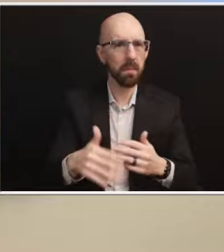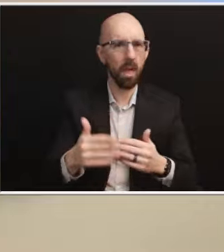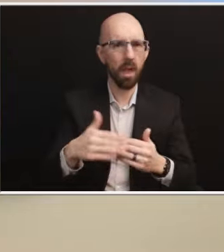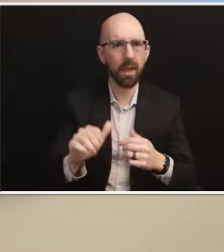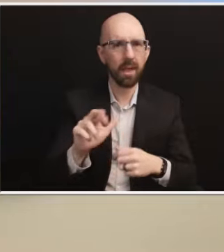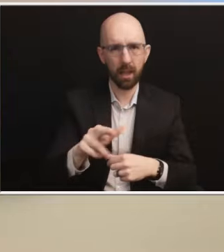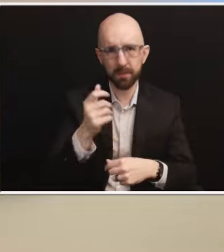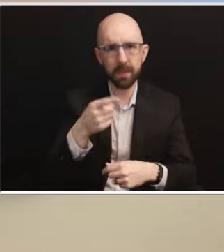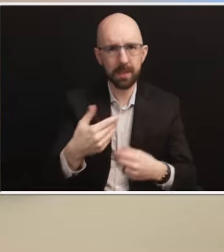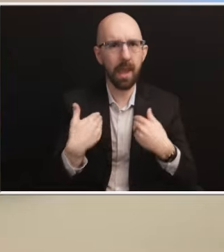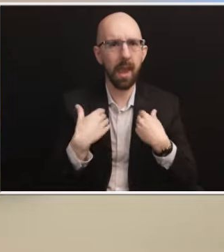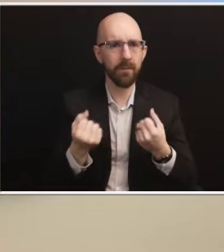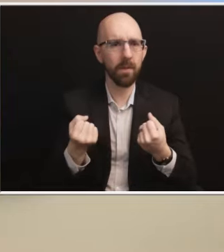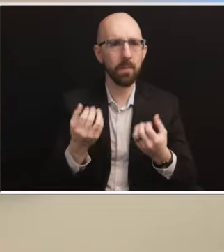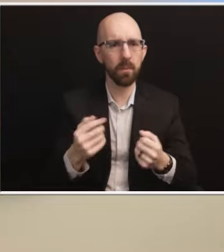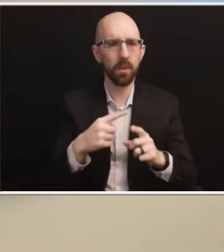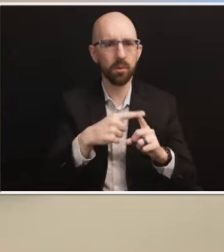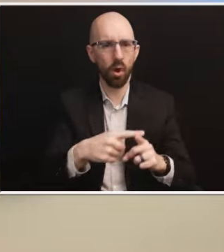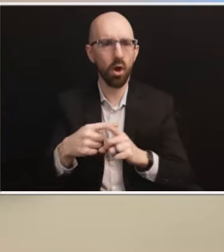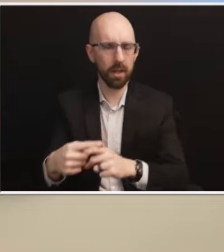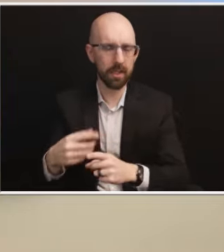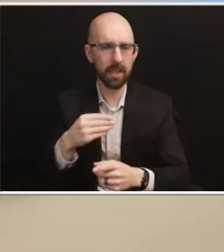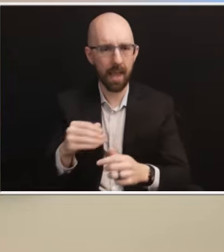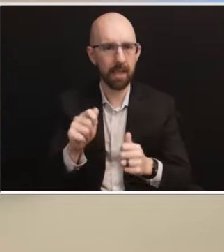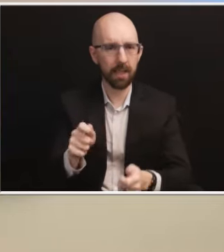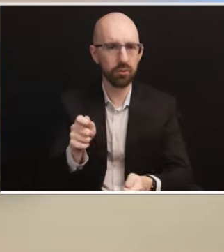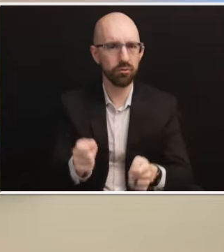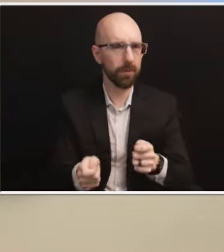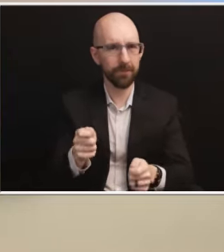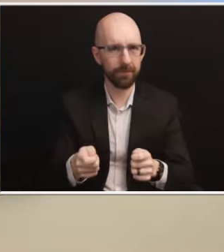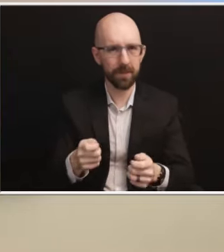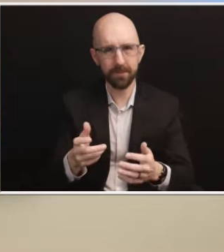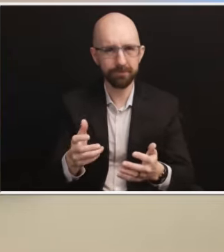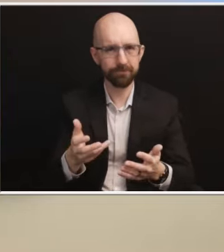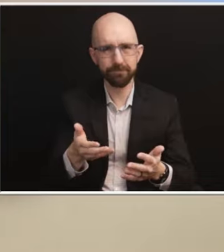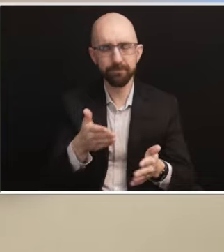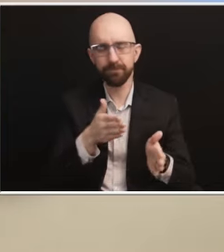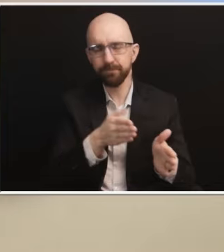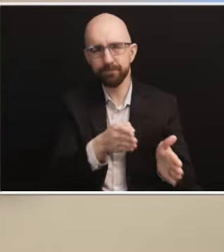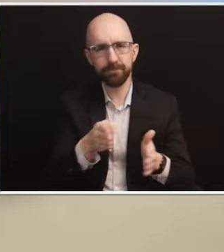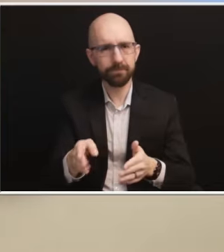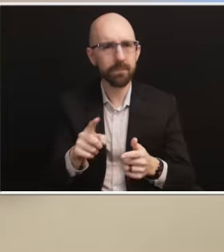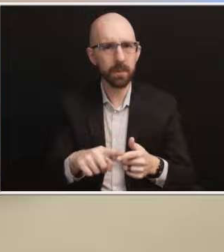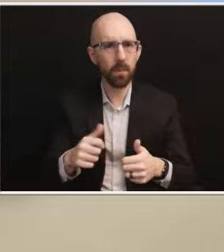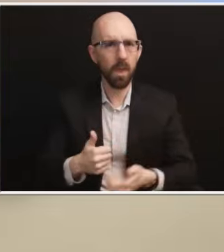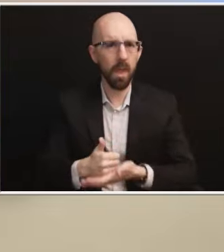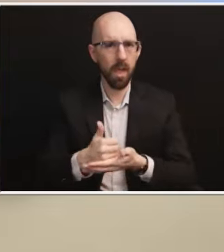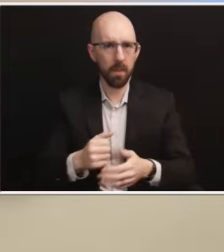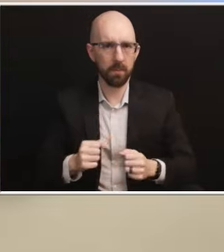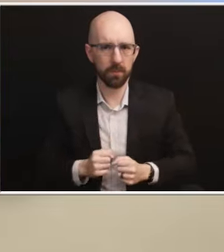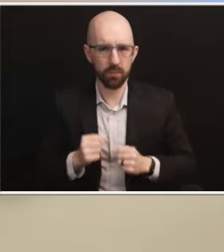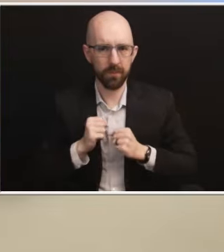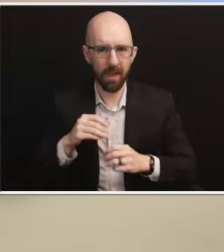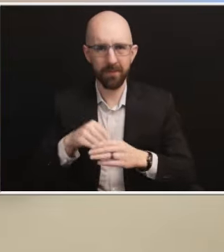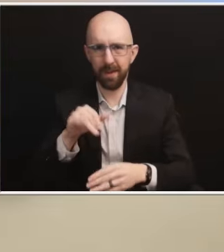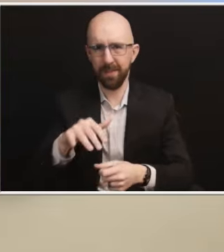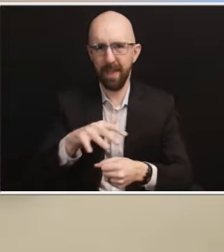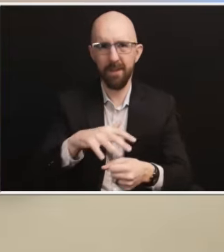have multiple targets and can shift gears to help them survive in the